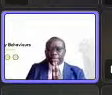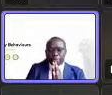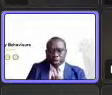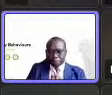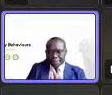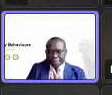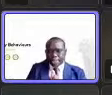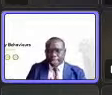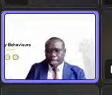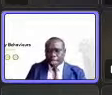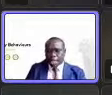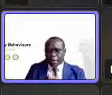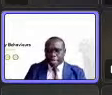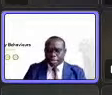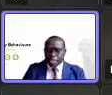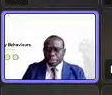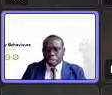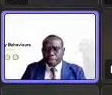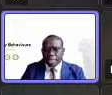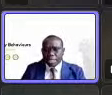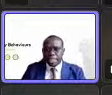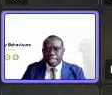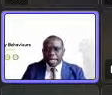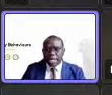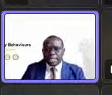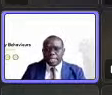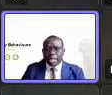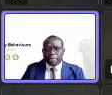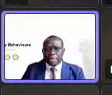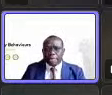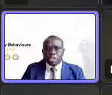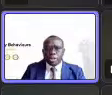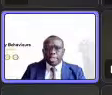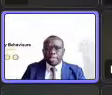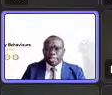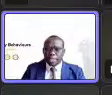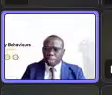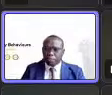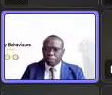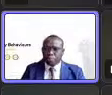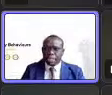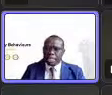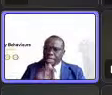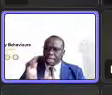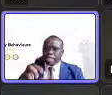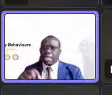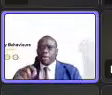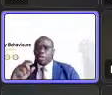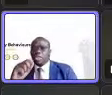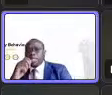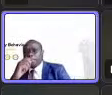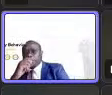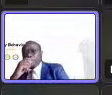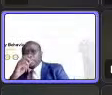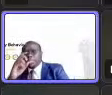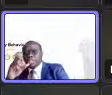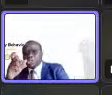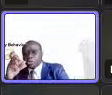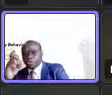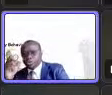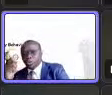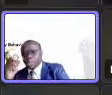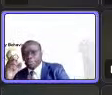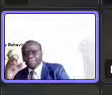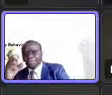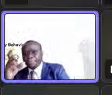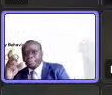had developed our air transport market and ensure the sustainable development. And then I will also speak about the